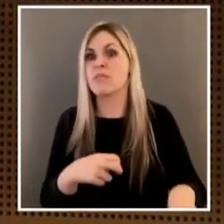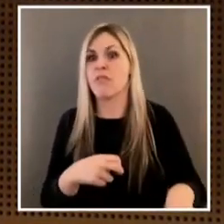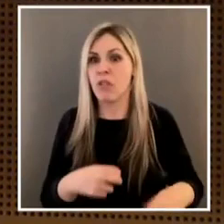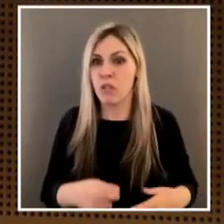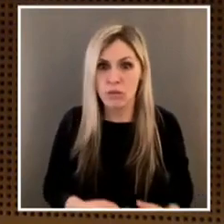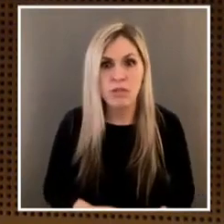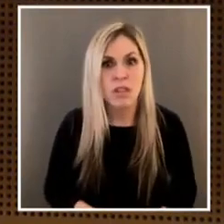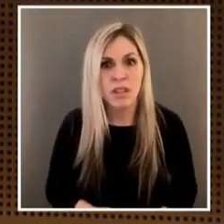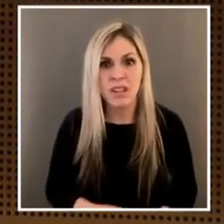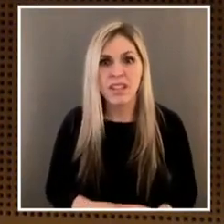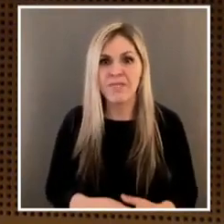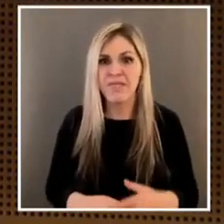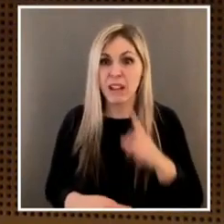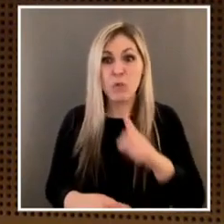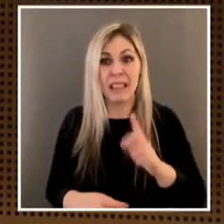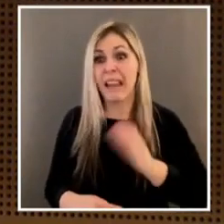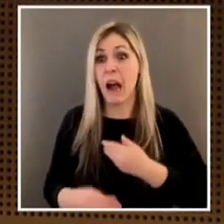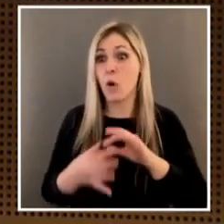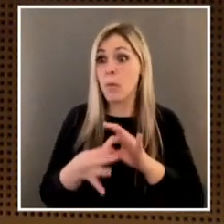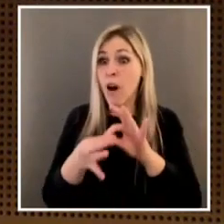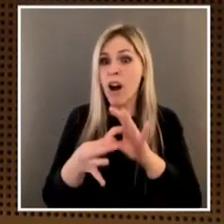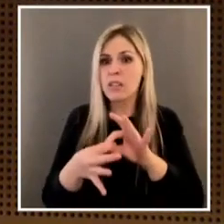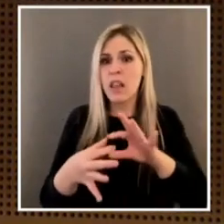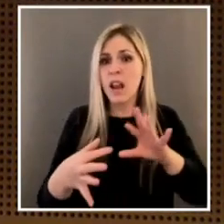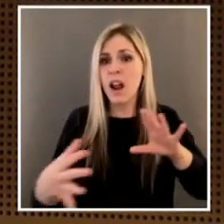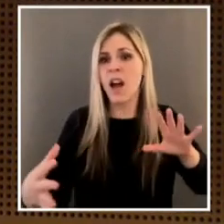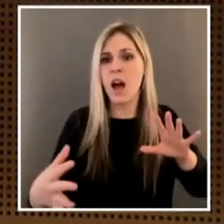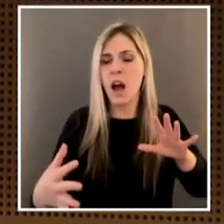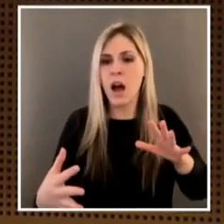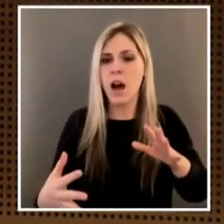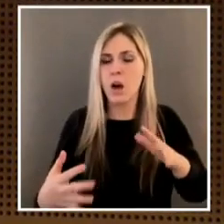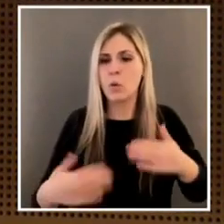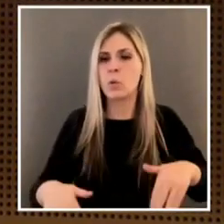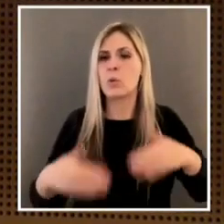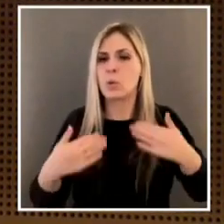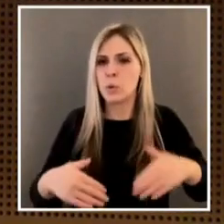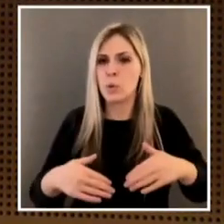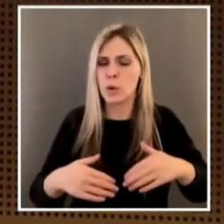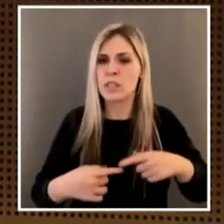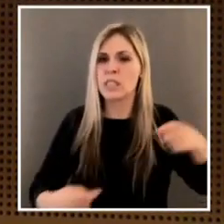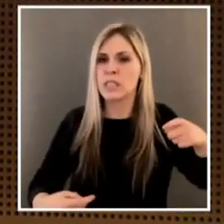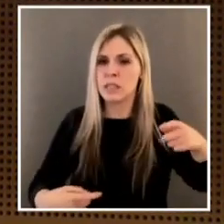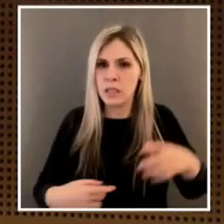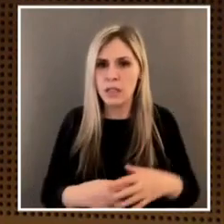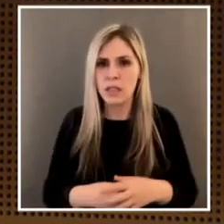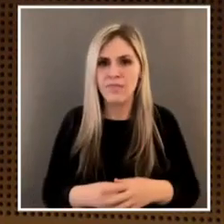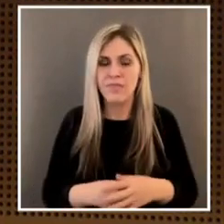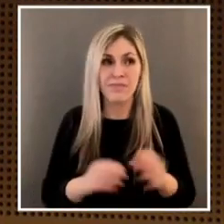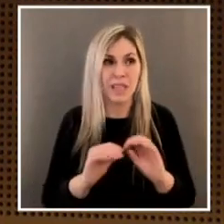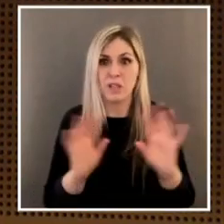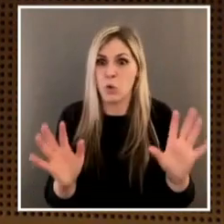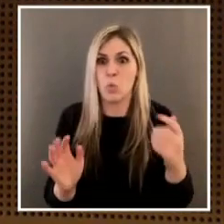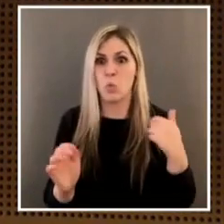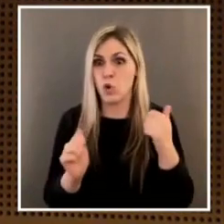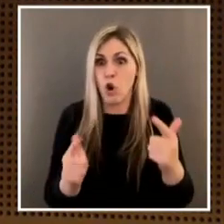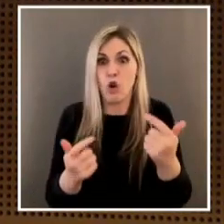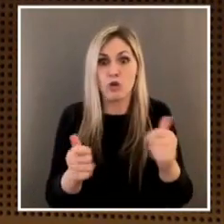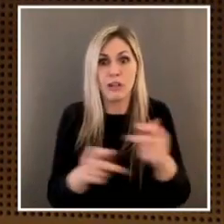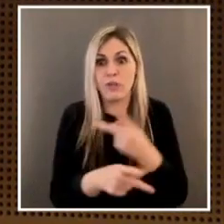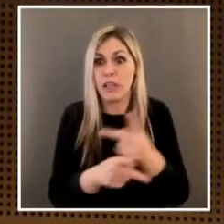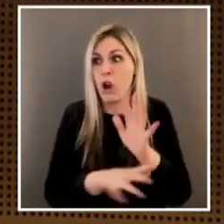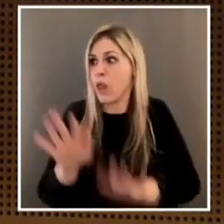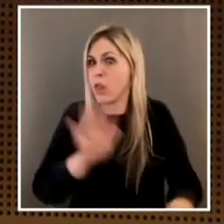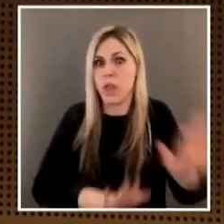they frayed our bonds. There's no question about it. We're all trying to figure out exactly how we interact.